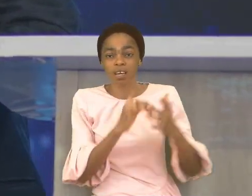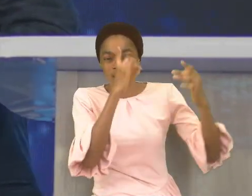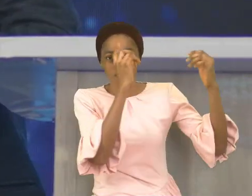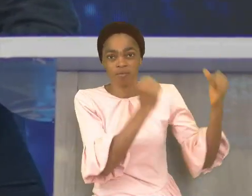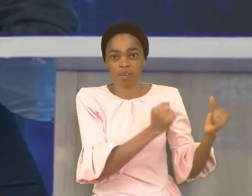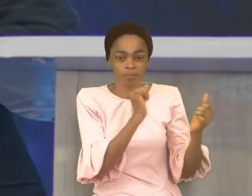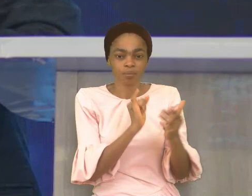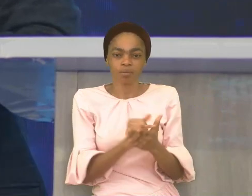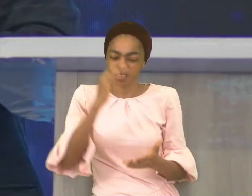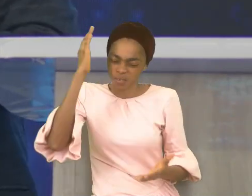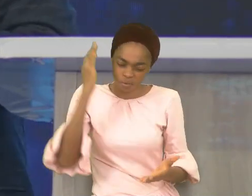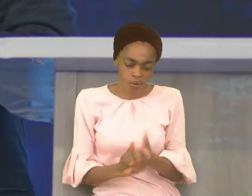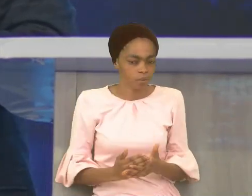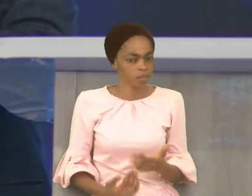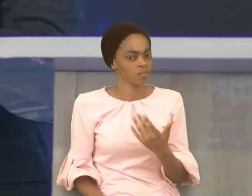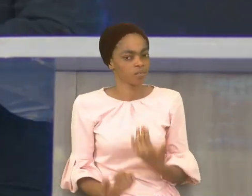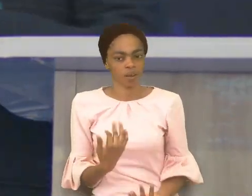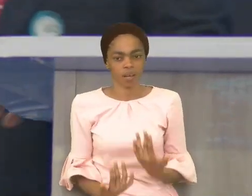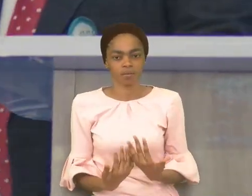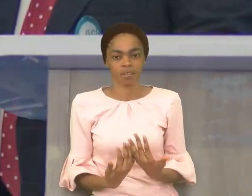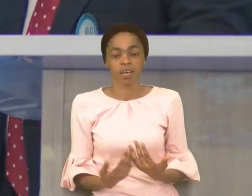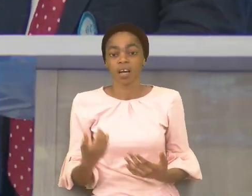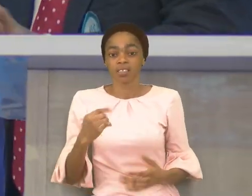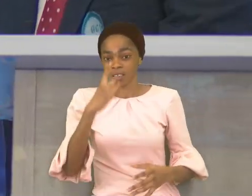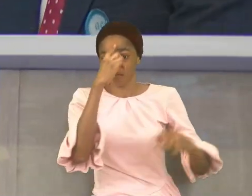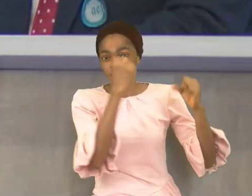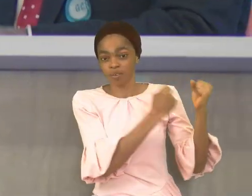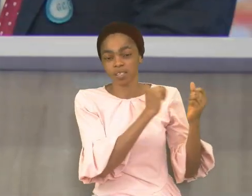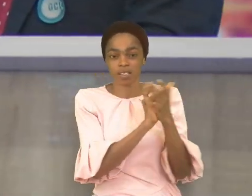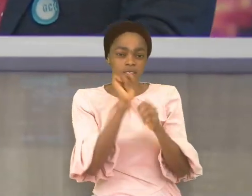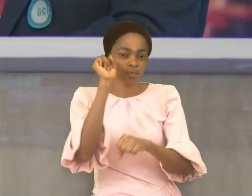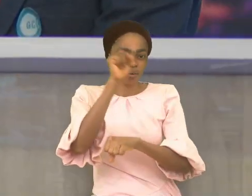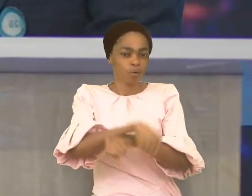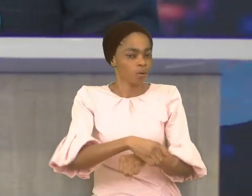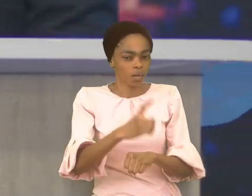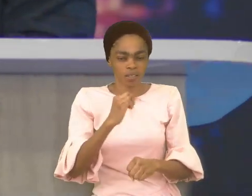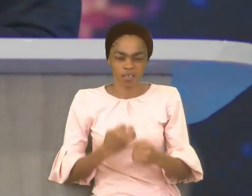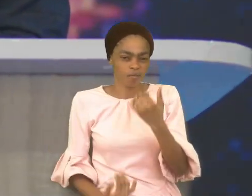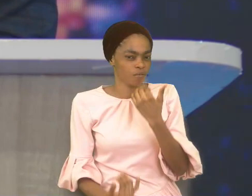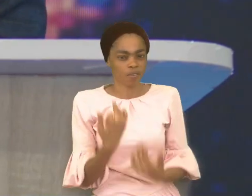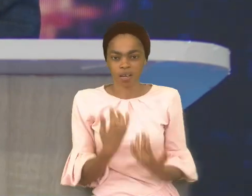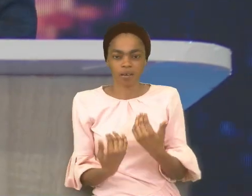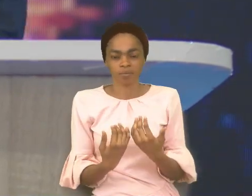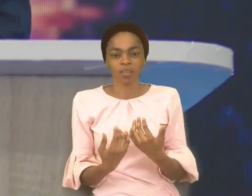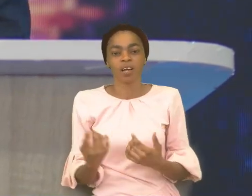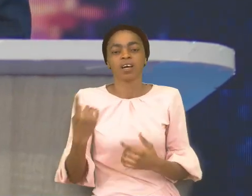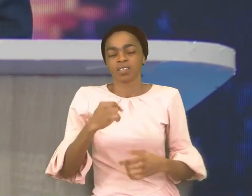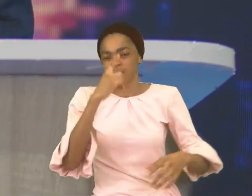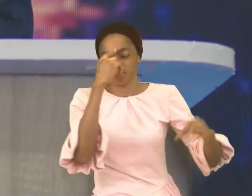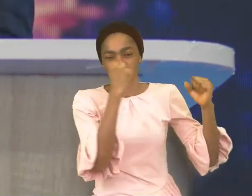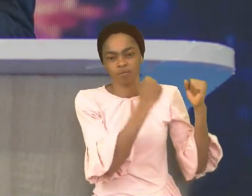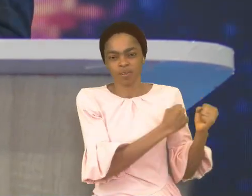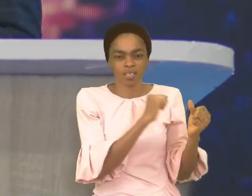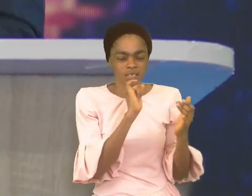that overcomes the fire, the faith that brings the law and the